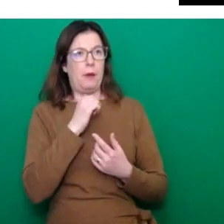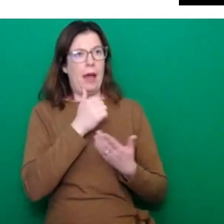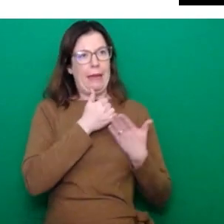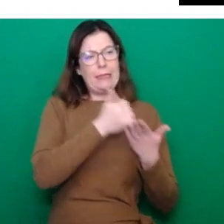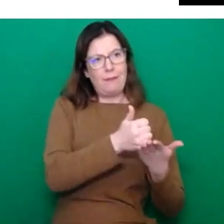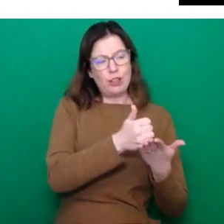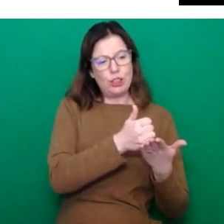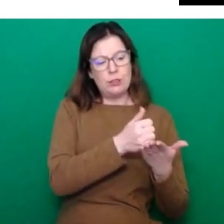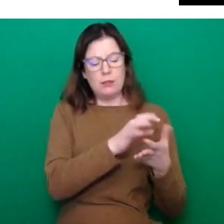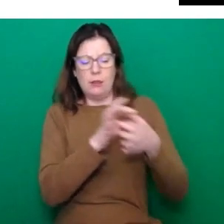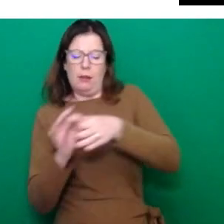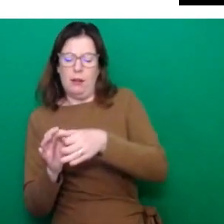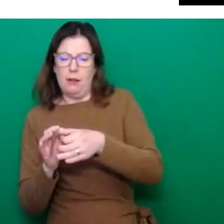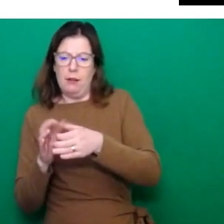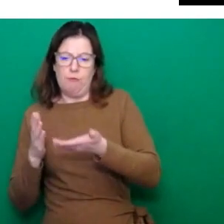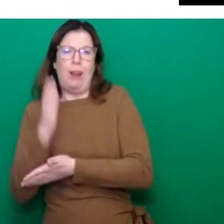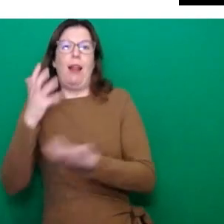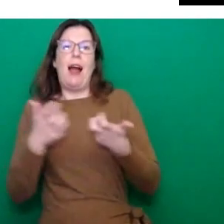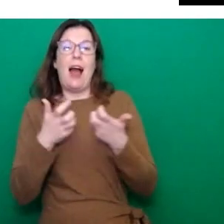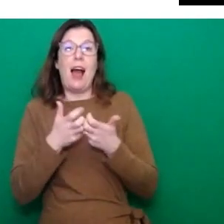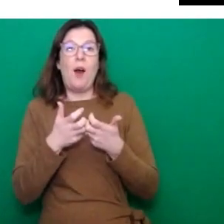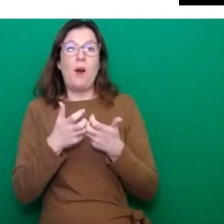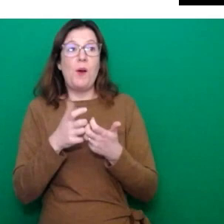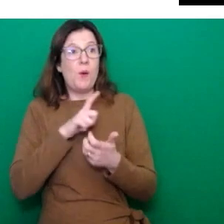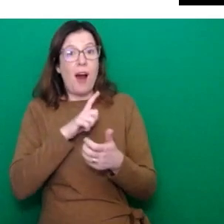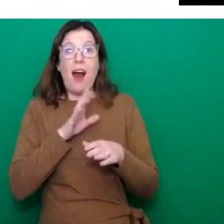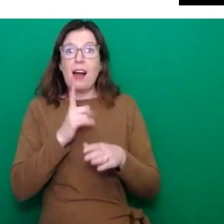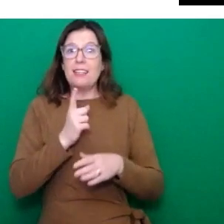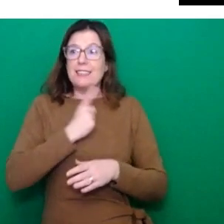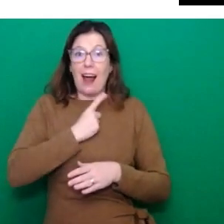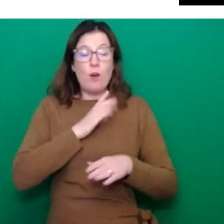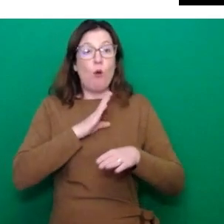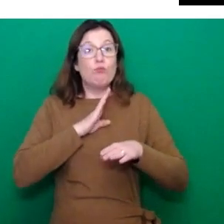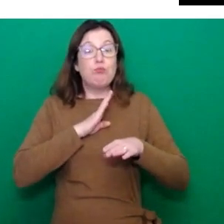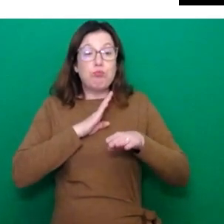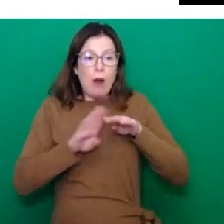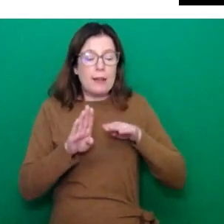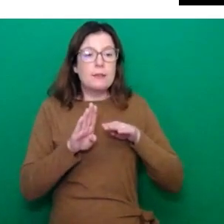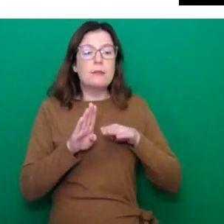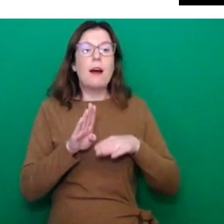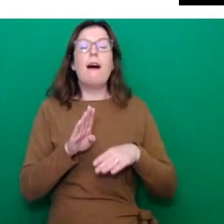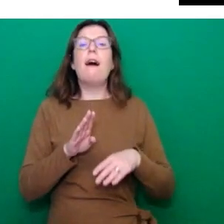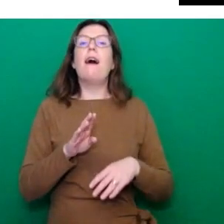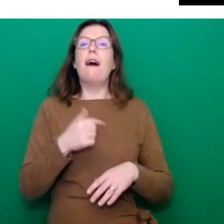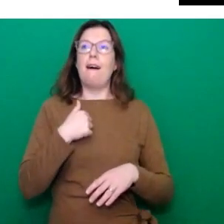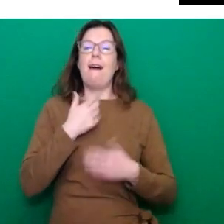how to do it practically as well, because once you sort of practice it on yourself, that really helps to provide a better